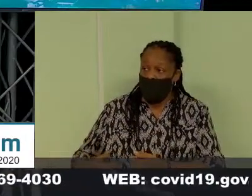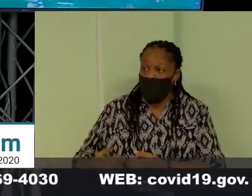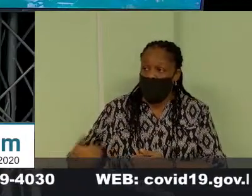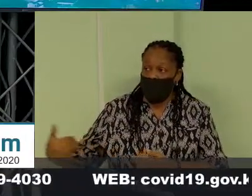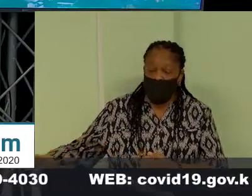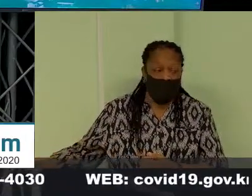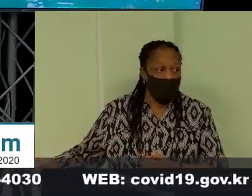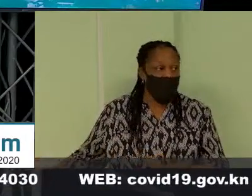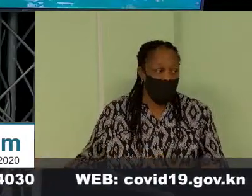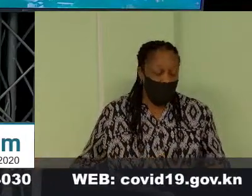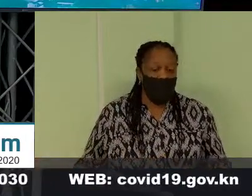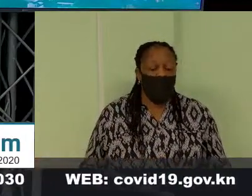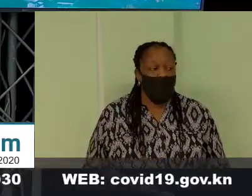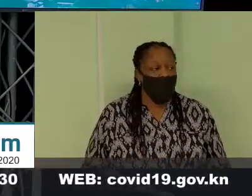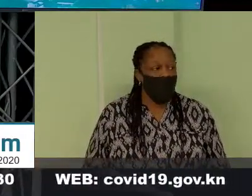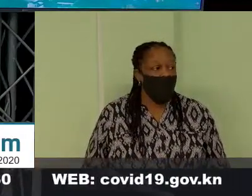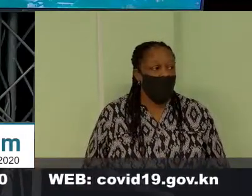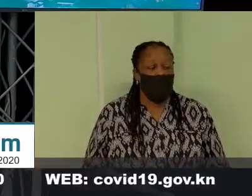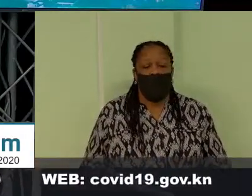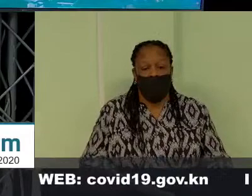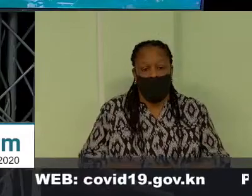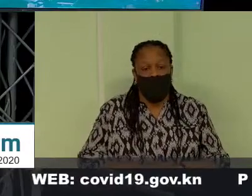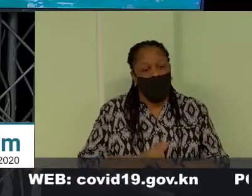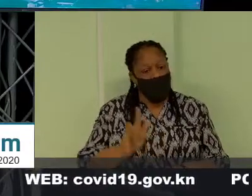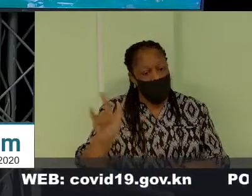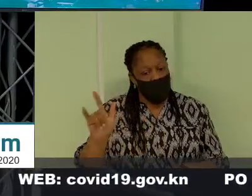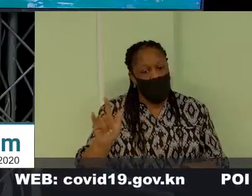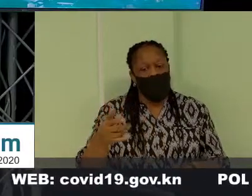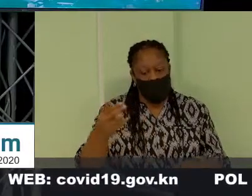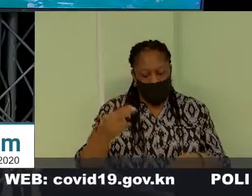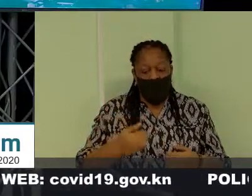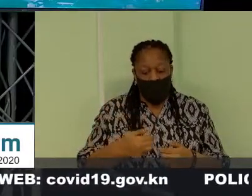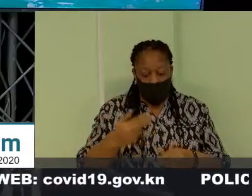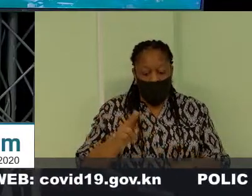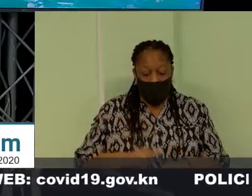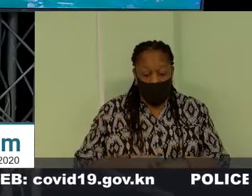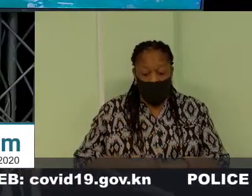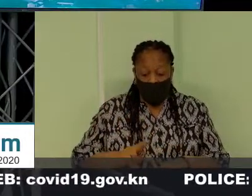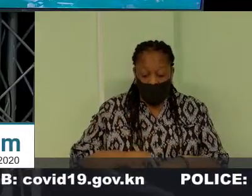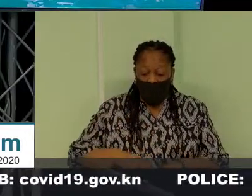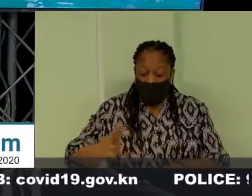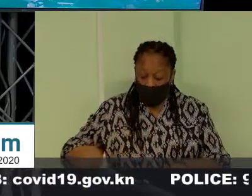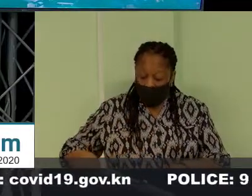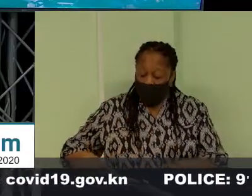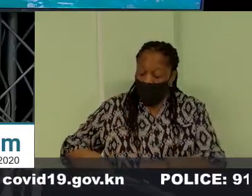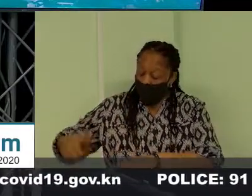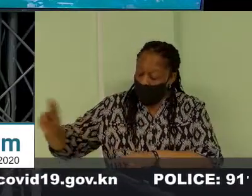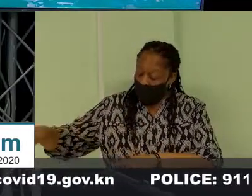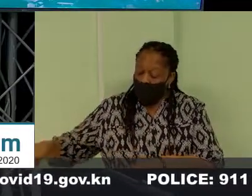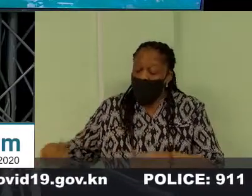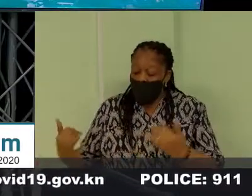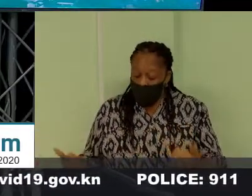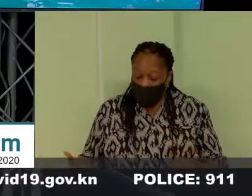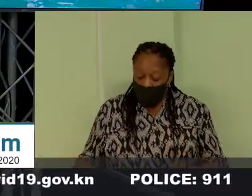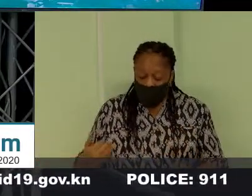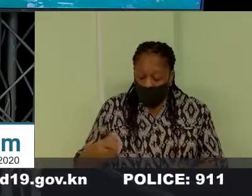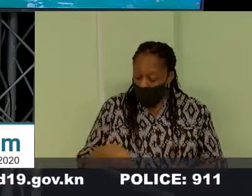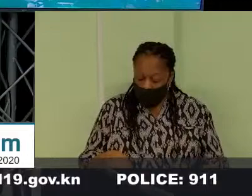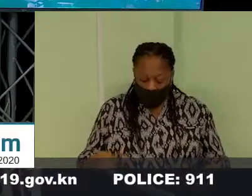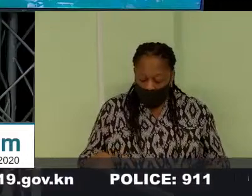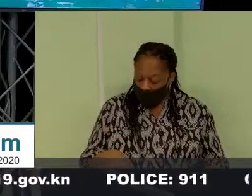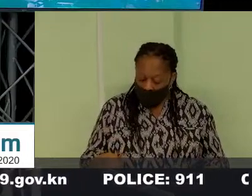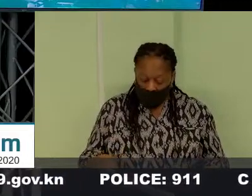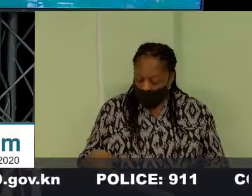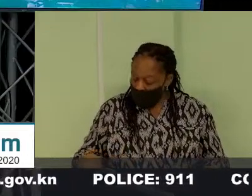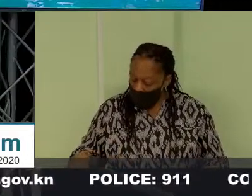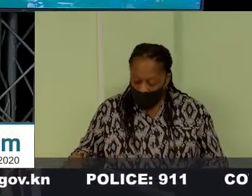far away from persons. I assume that some of these flights initially there might be some degree of social distancing on the planes, and so that person